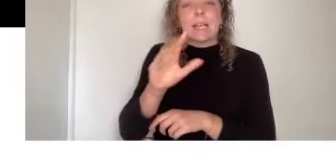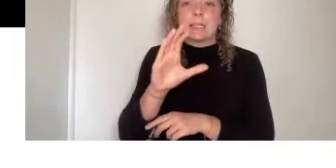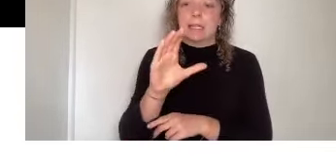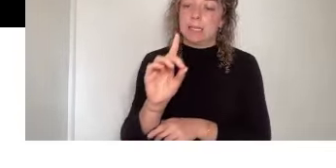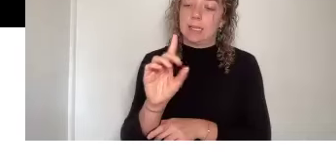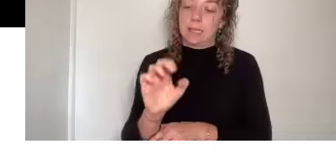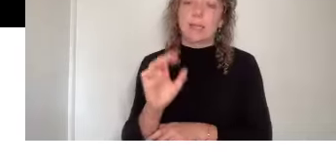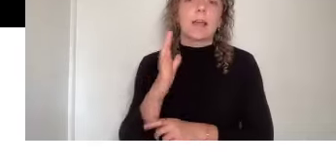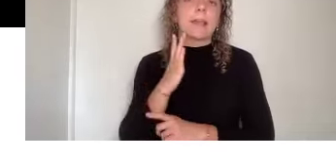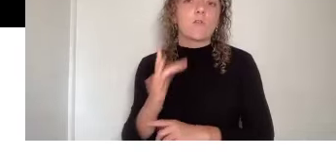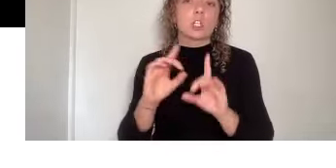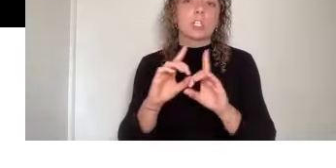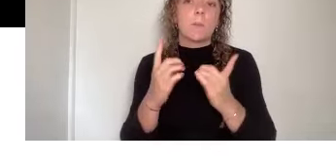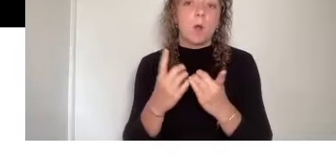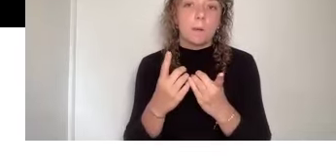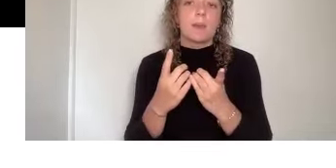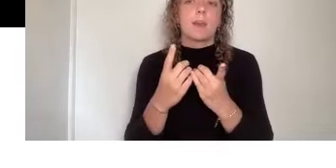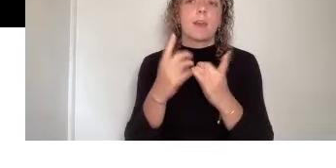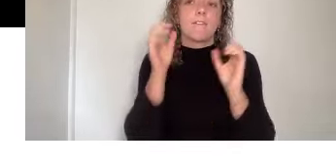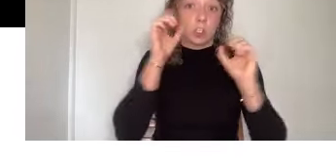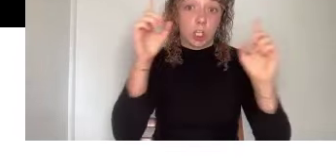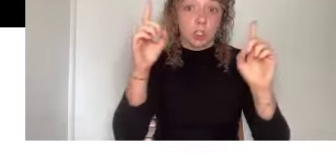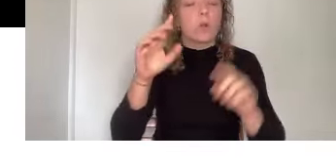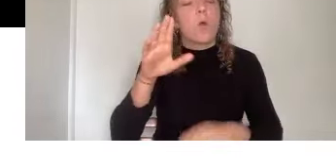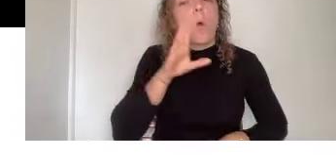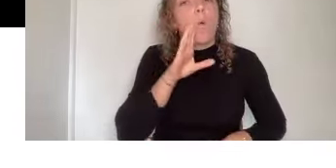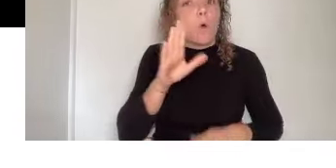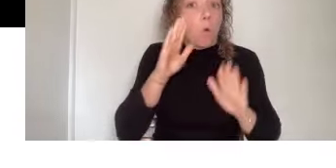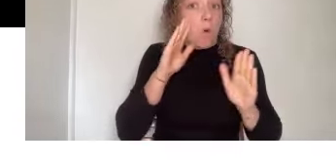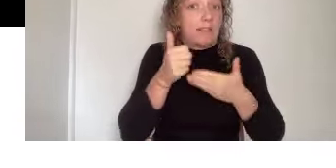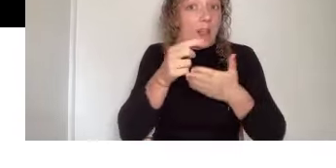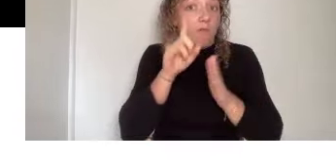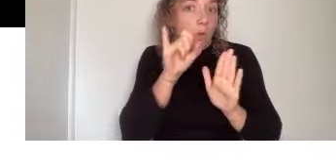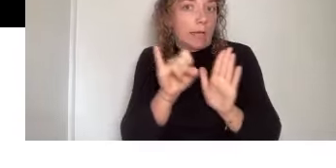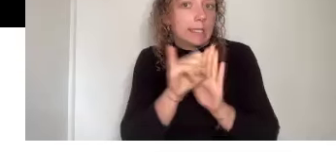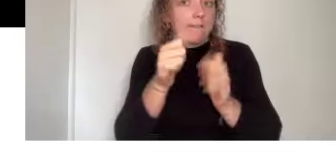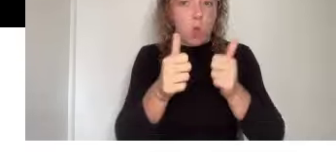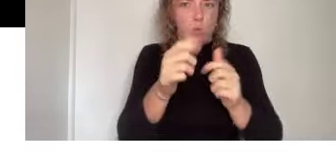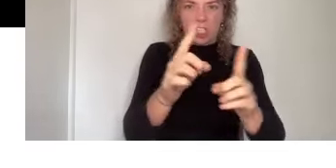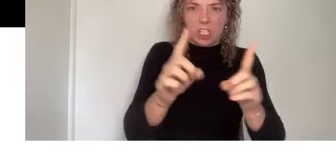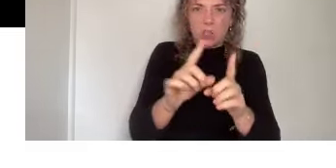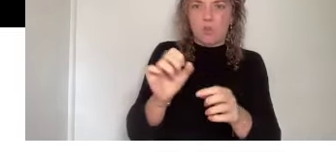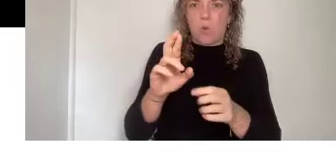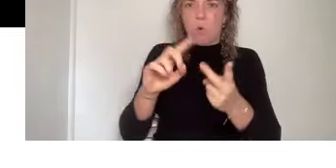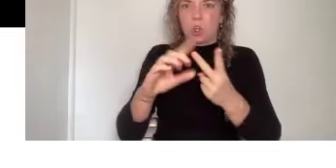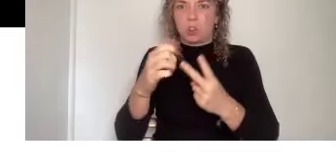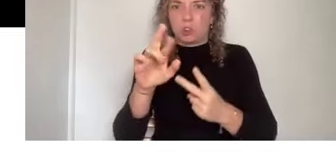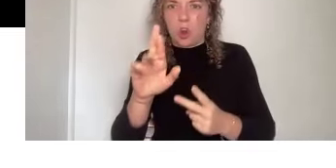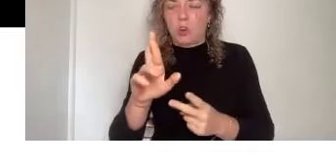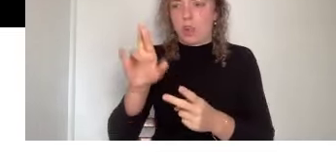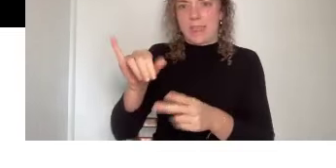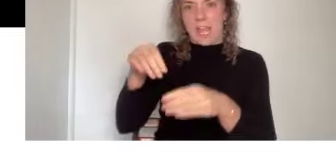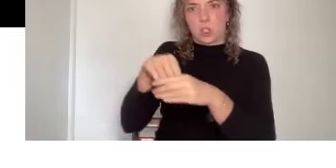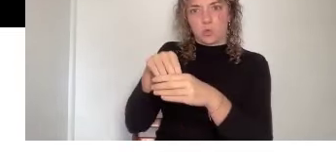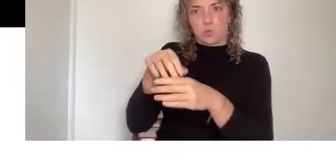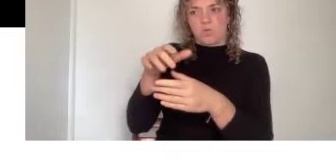California Department of Education, and that will hopefully also kind of help you identify which district or charter that school is in, so that